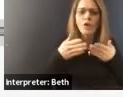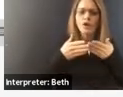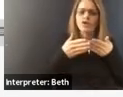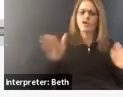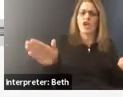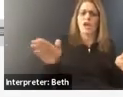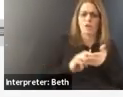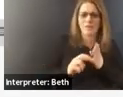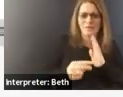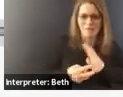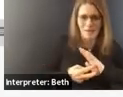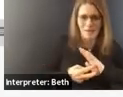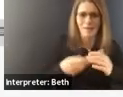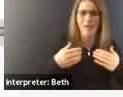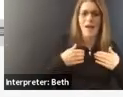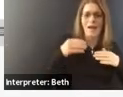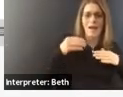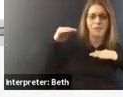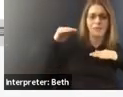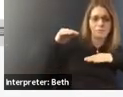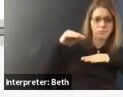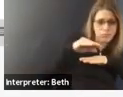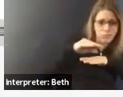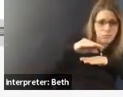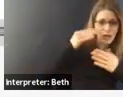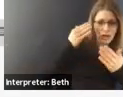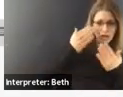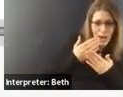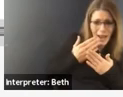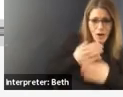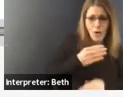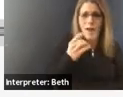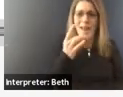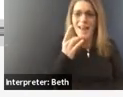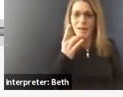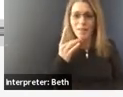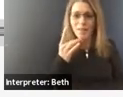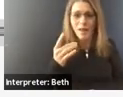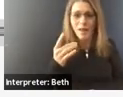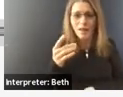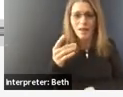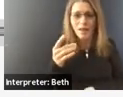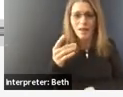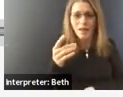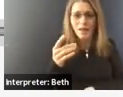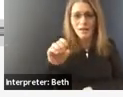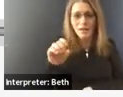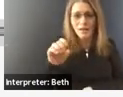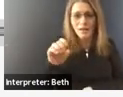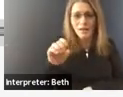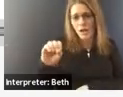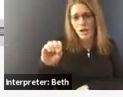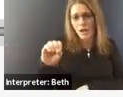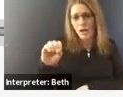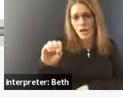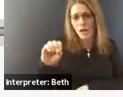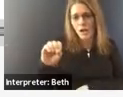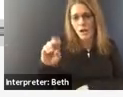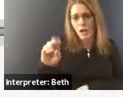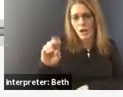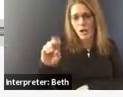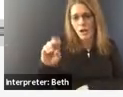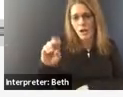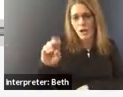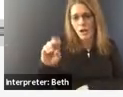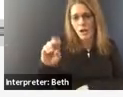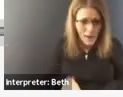here and I've got a light source, okay? So great, I'm gonna say, okay, maybe I'll change my perspective